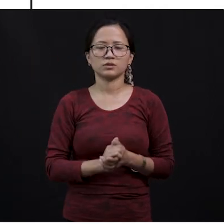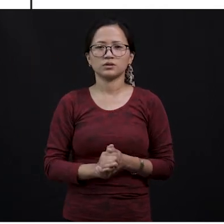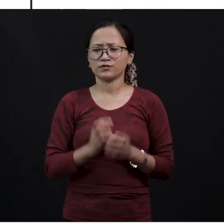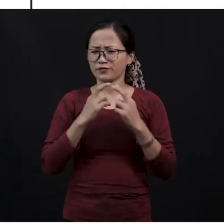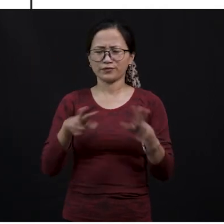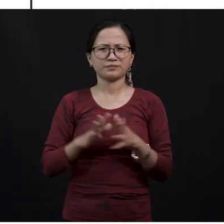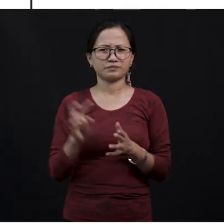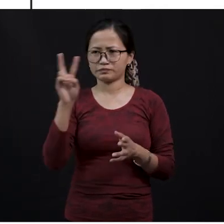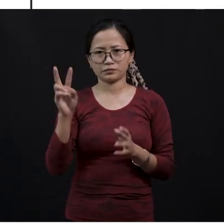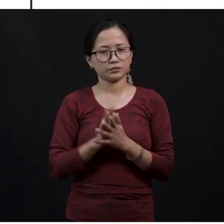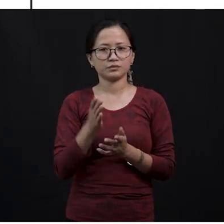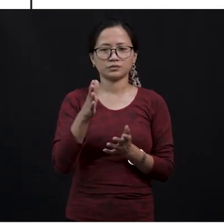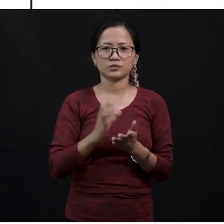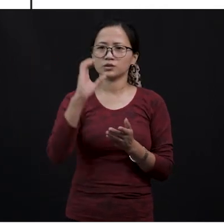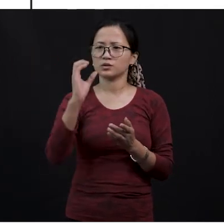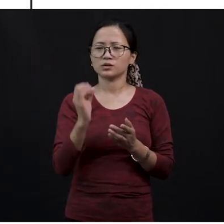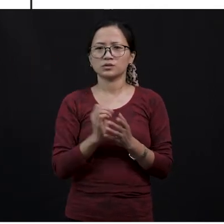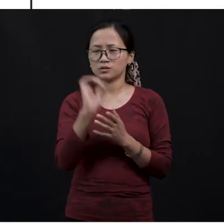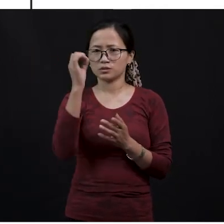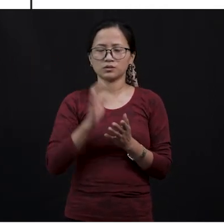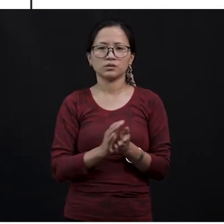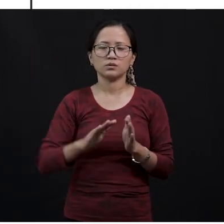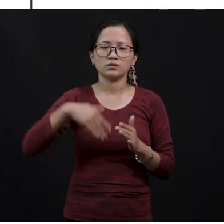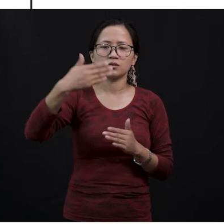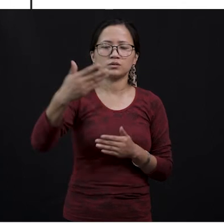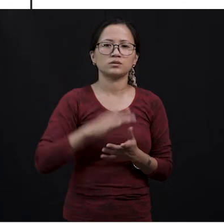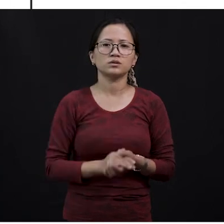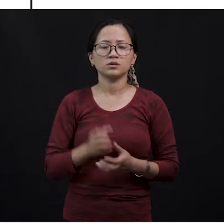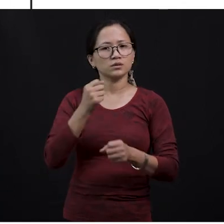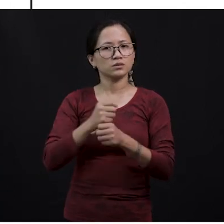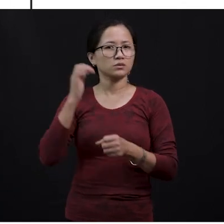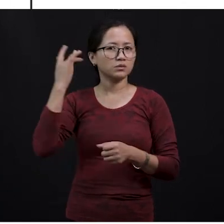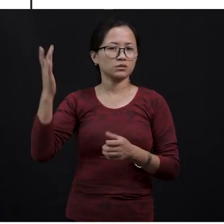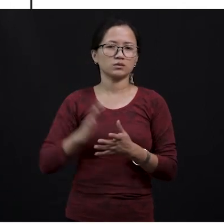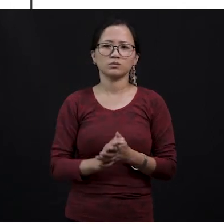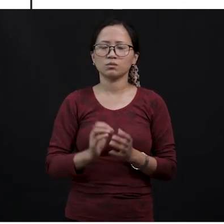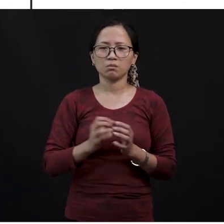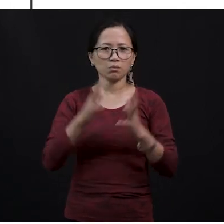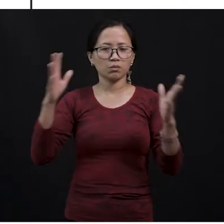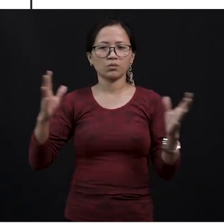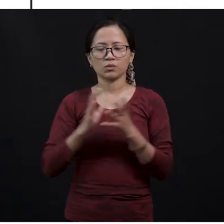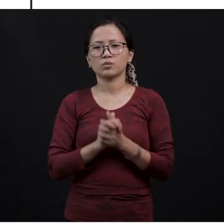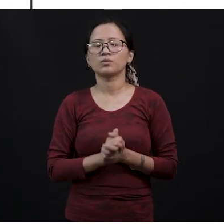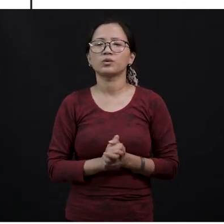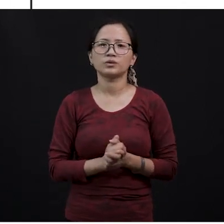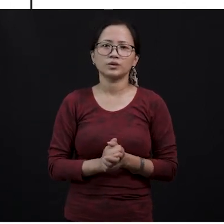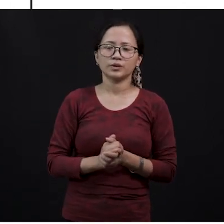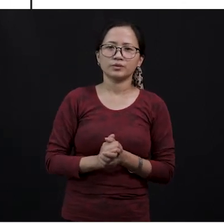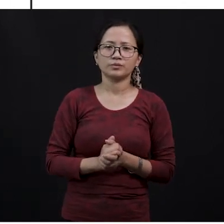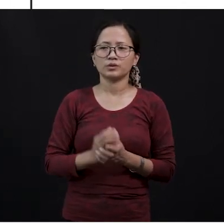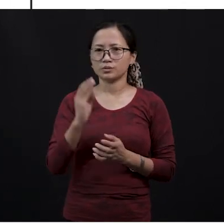very valuable currency, but later on gold and silver are more precious metal than copper